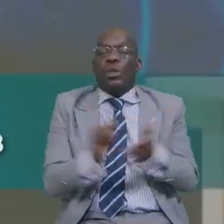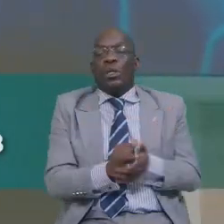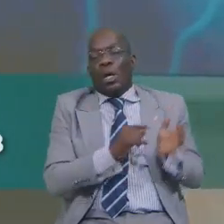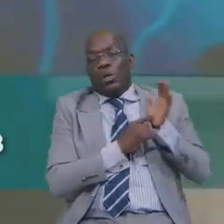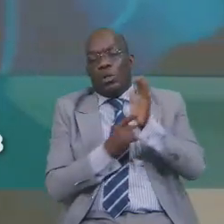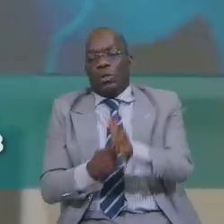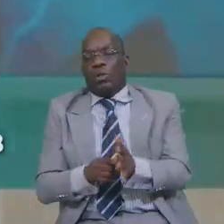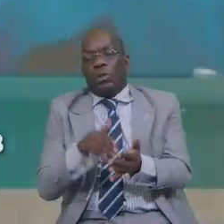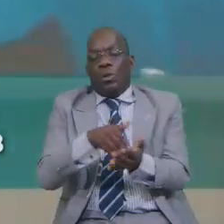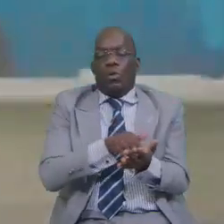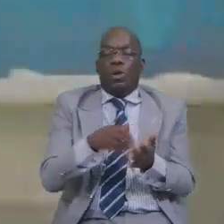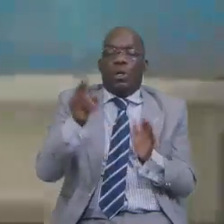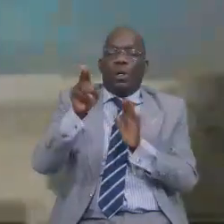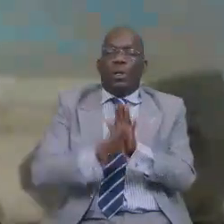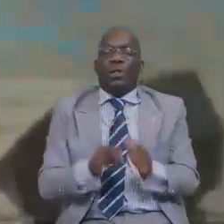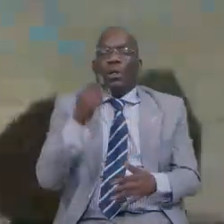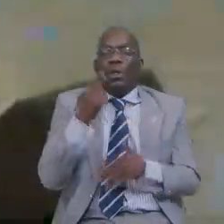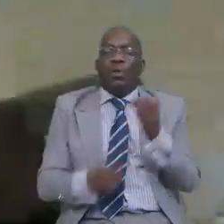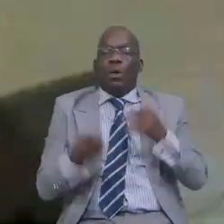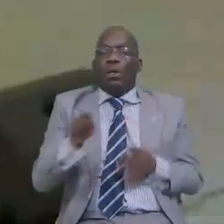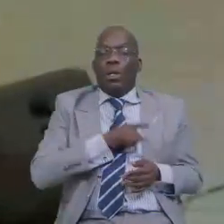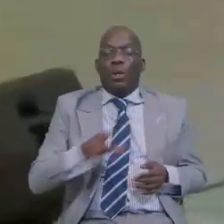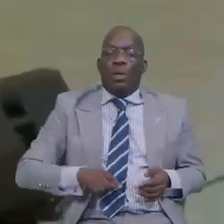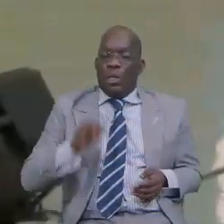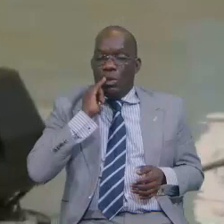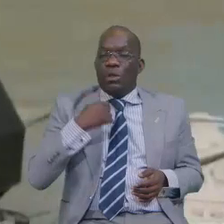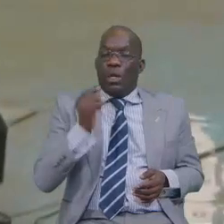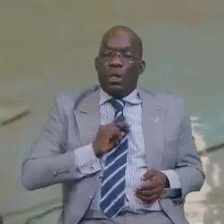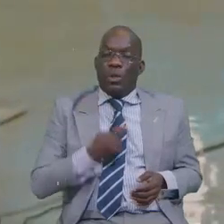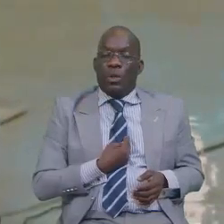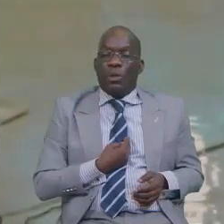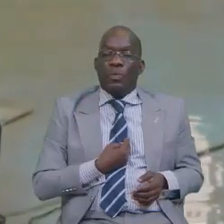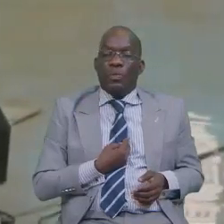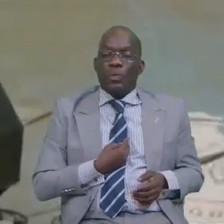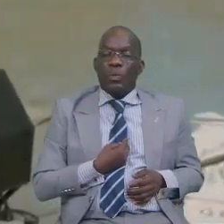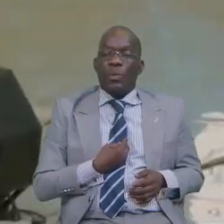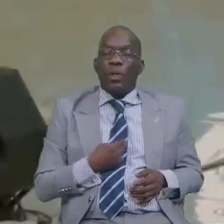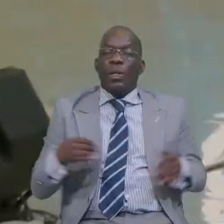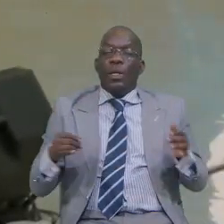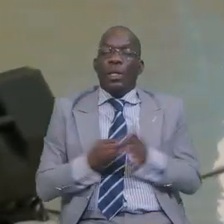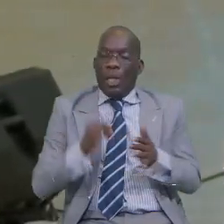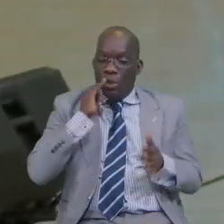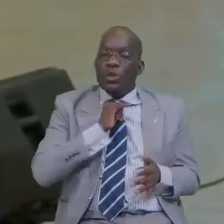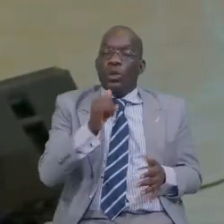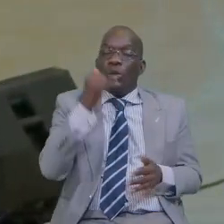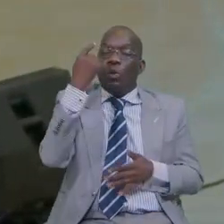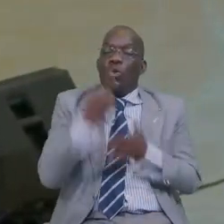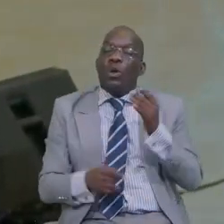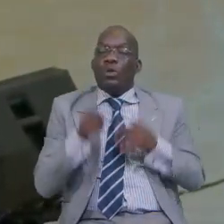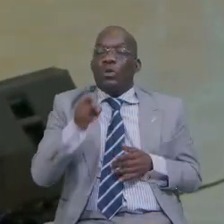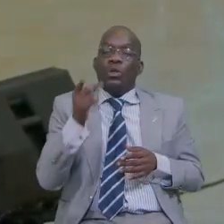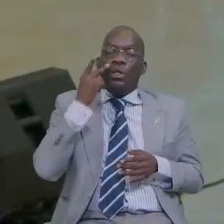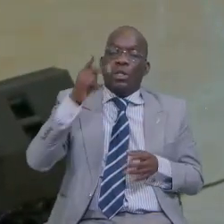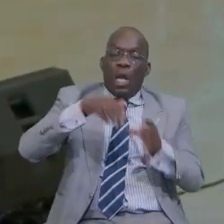weakness. What the Lord is telling us is that it's not what you see on the outside that makes